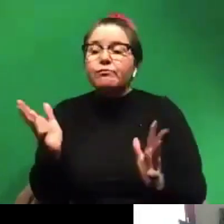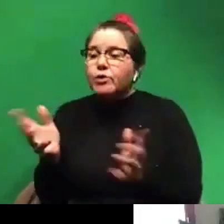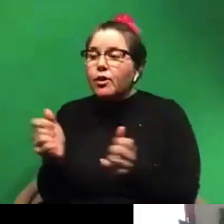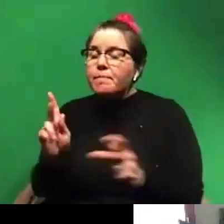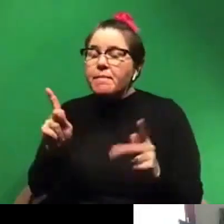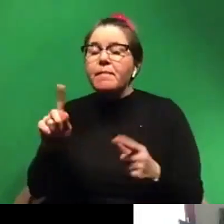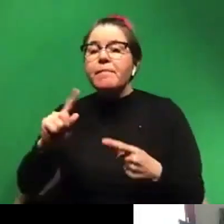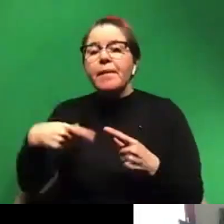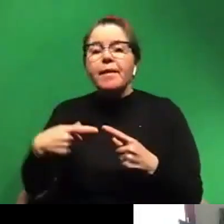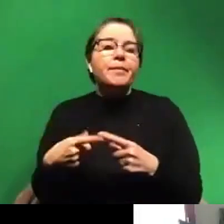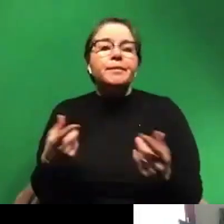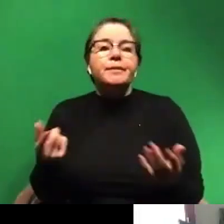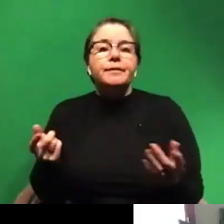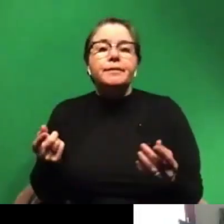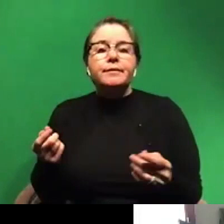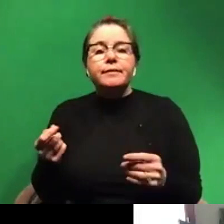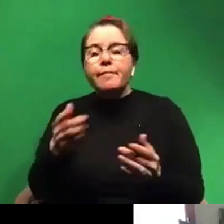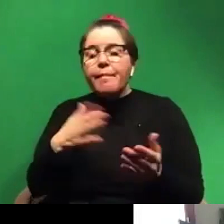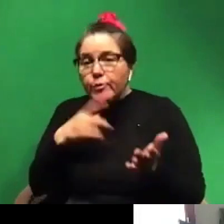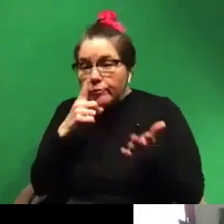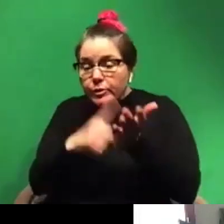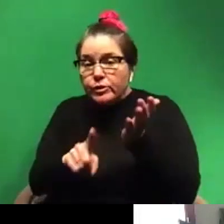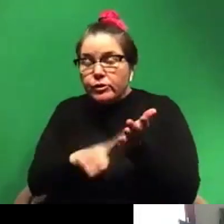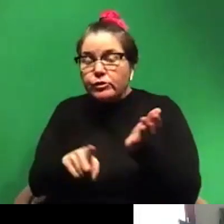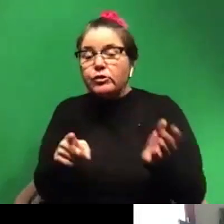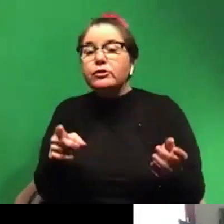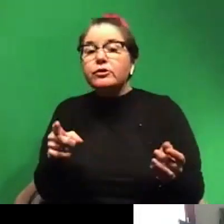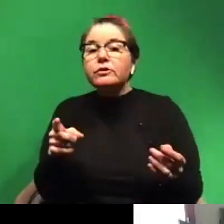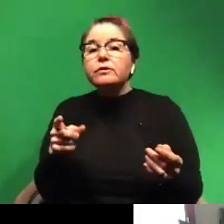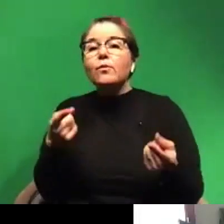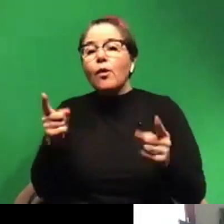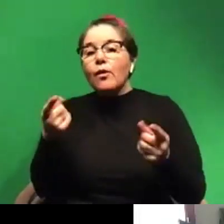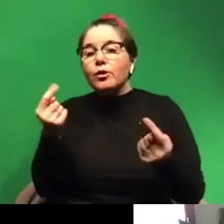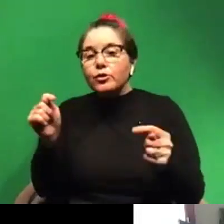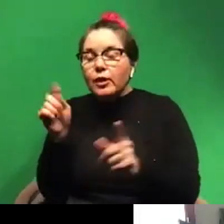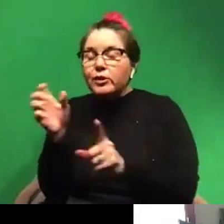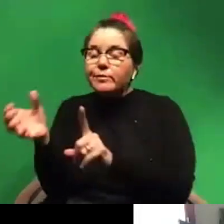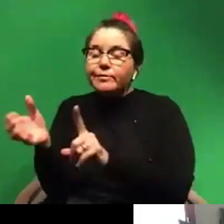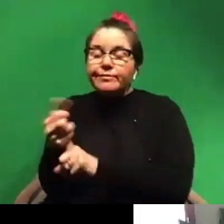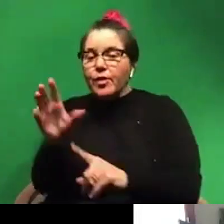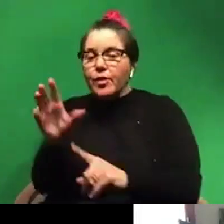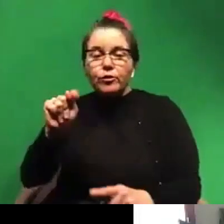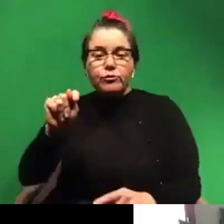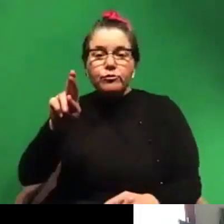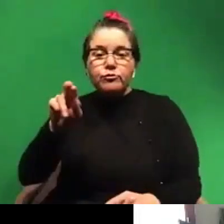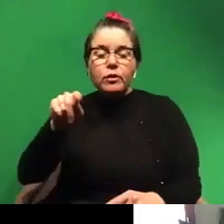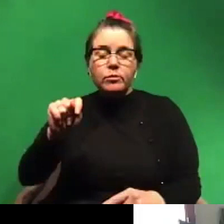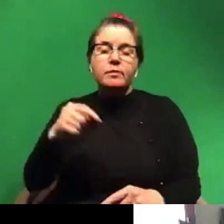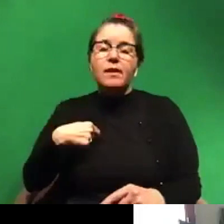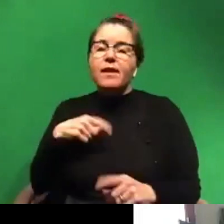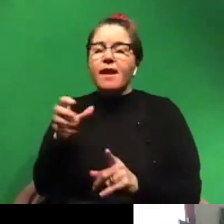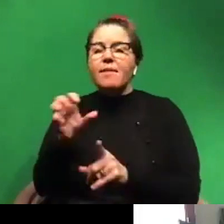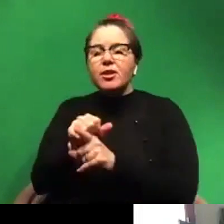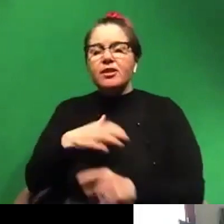about the research that I'm doing as they're trying to catch their trout and I'm, you know, catching my stickleback fish.